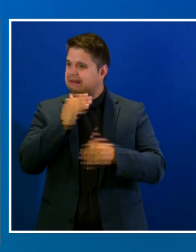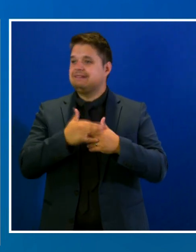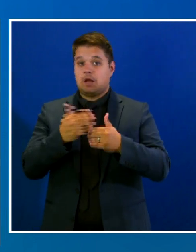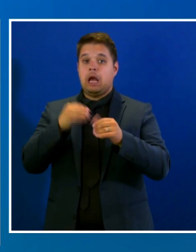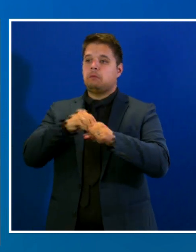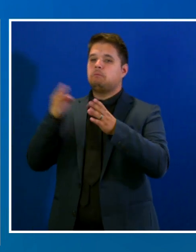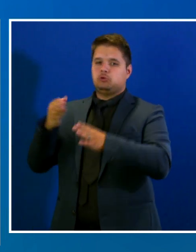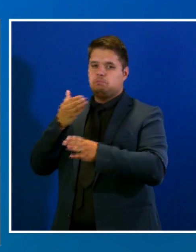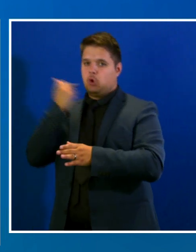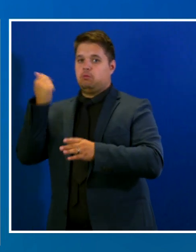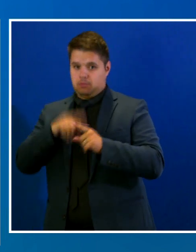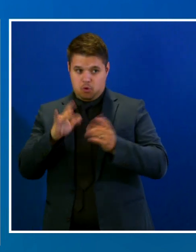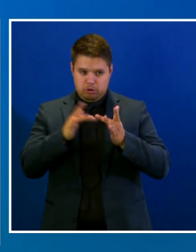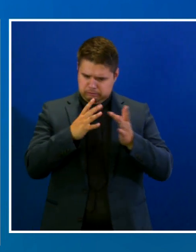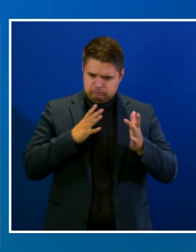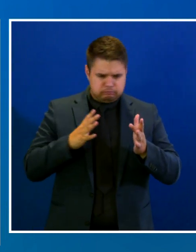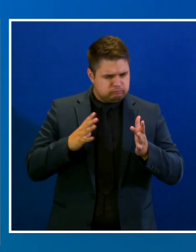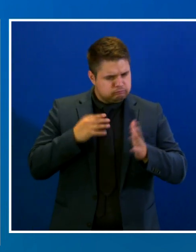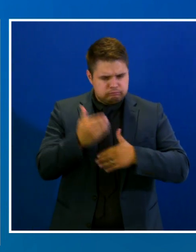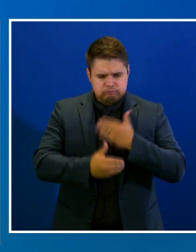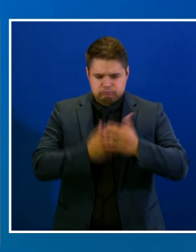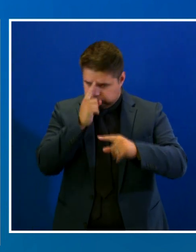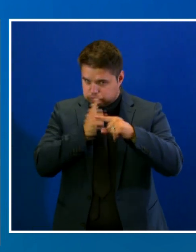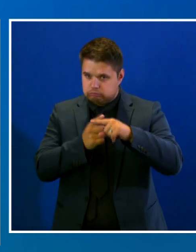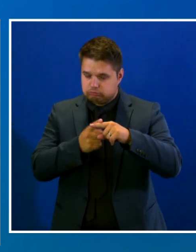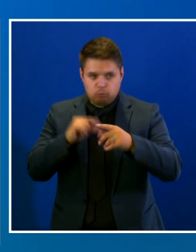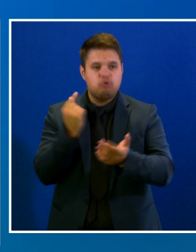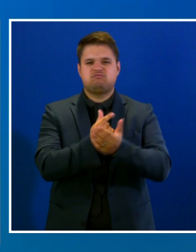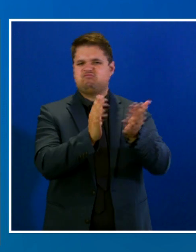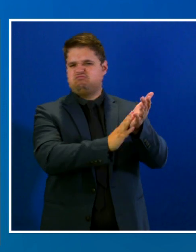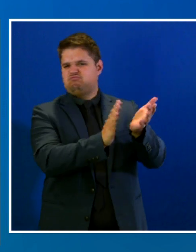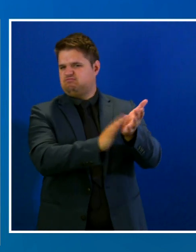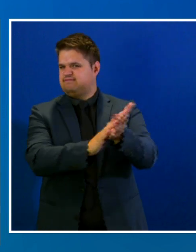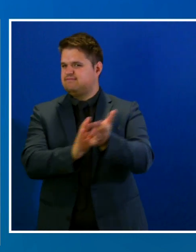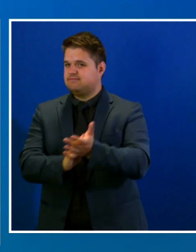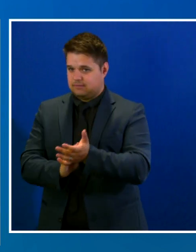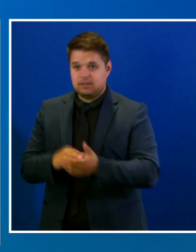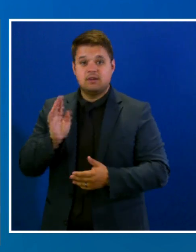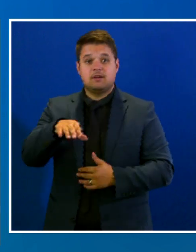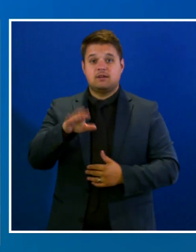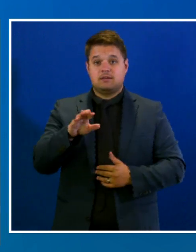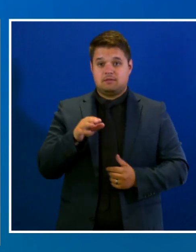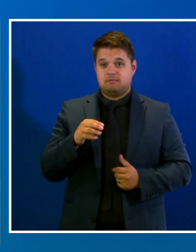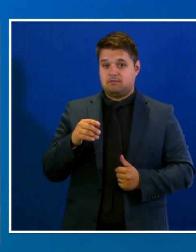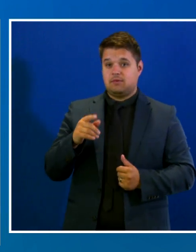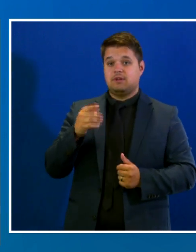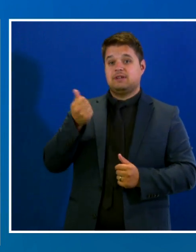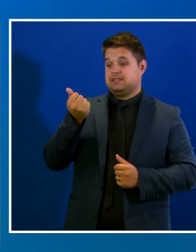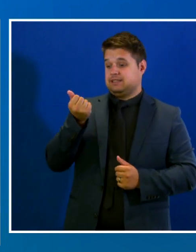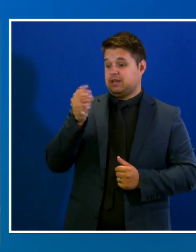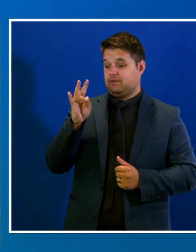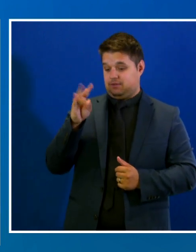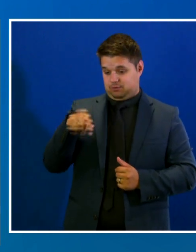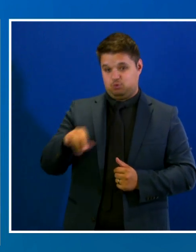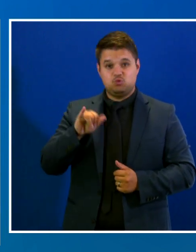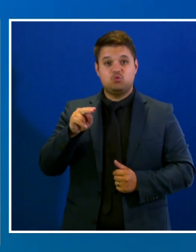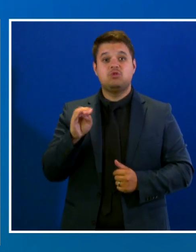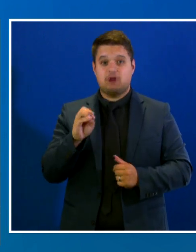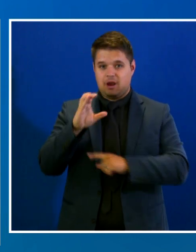June 17th, Clark College will hold an in-person ceremony on campus with students and